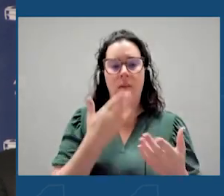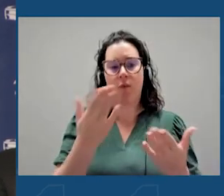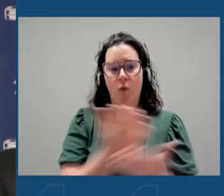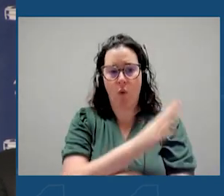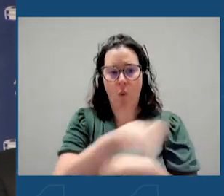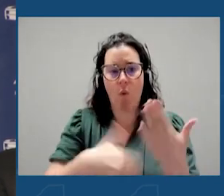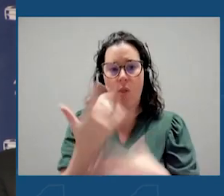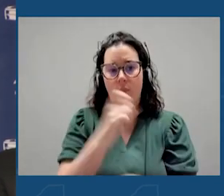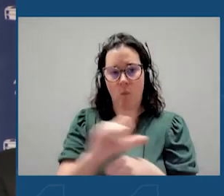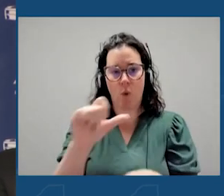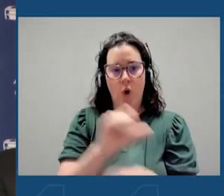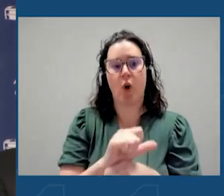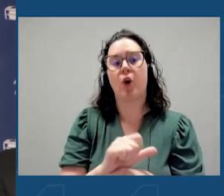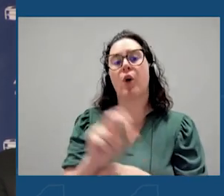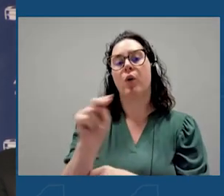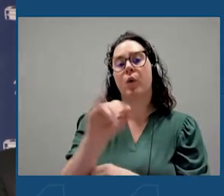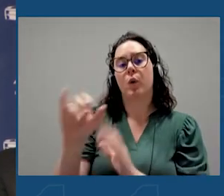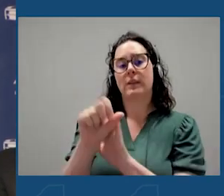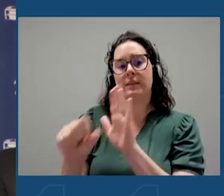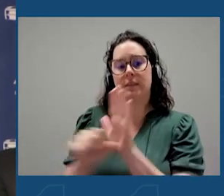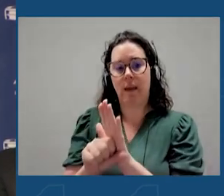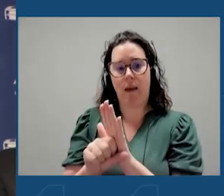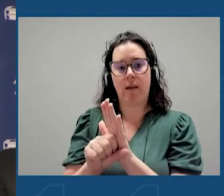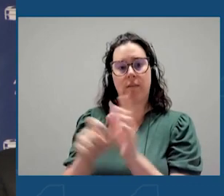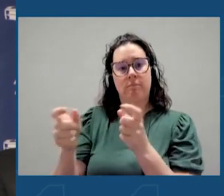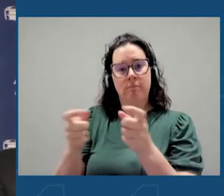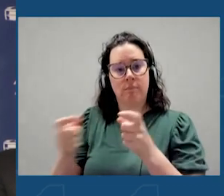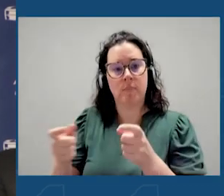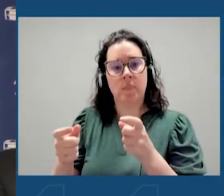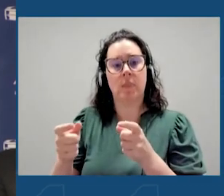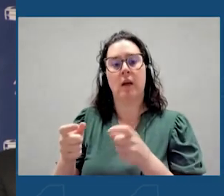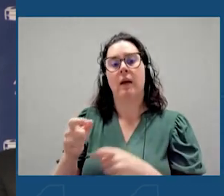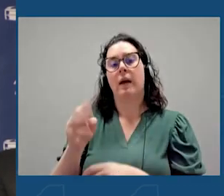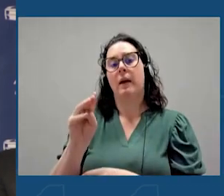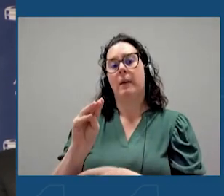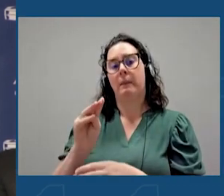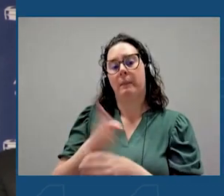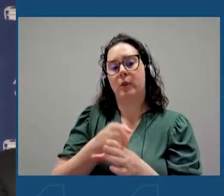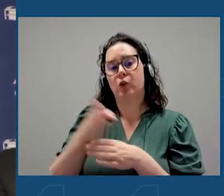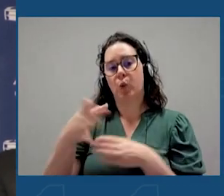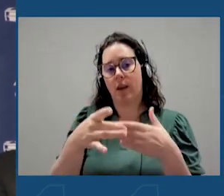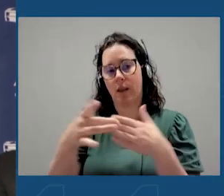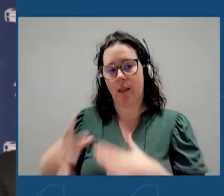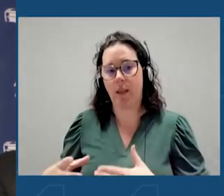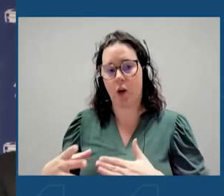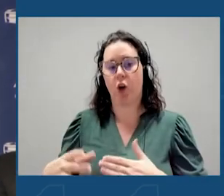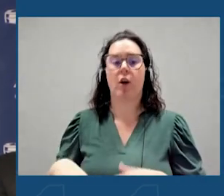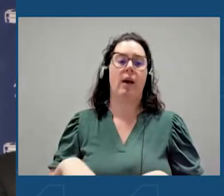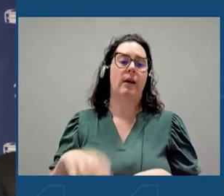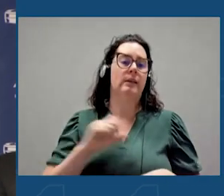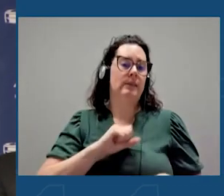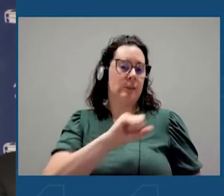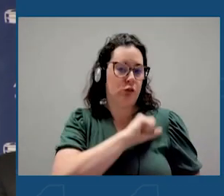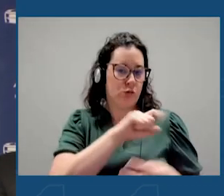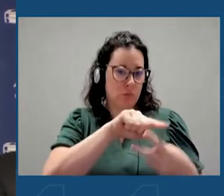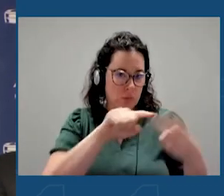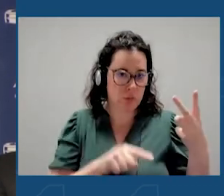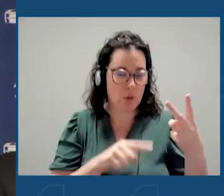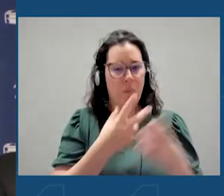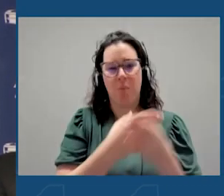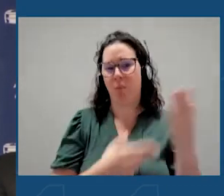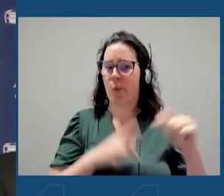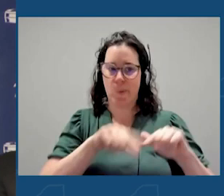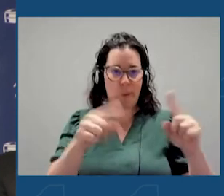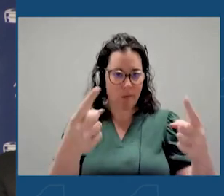York State delegation, led by Majority Leader Crystal Peoples-Stokes and Senator Tim Kennedy, both of who are unable to be here